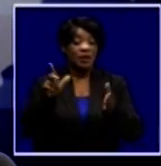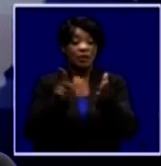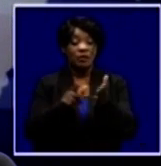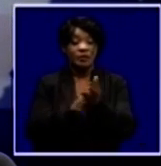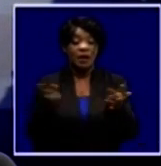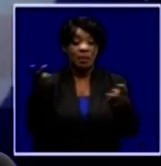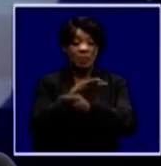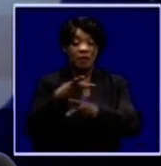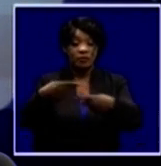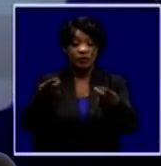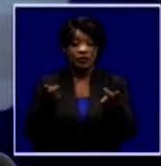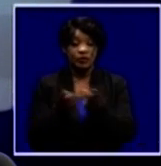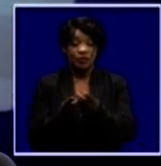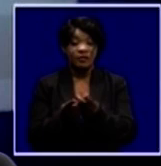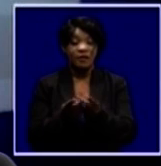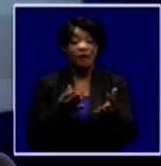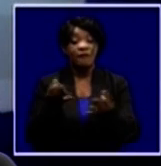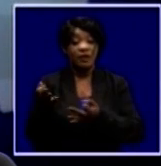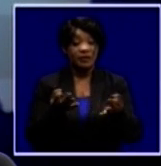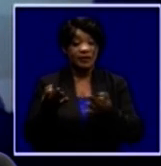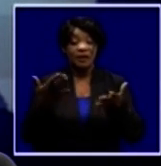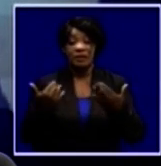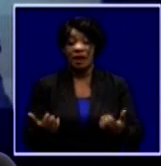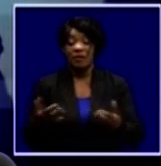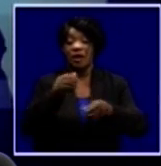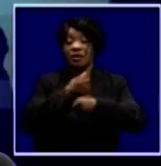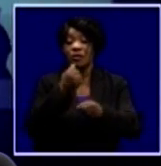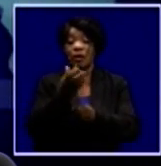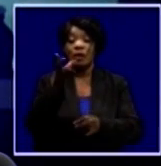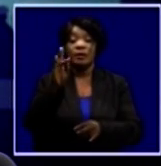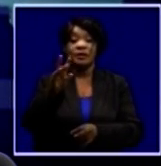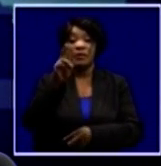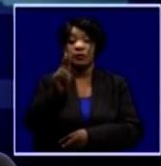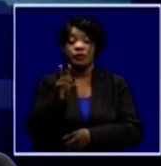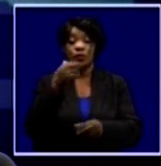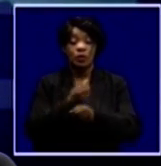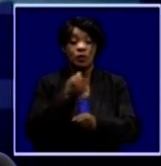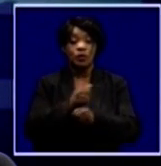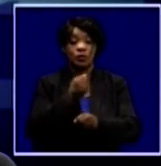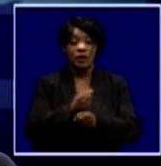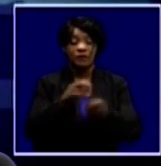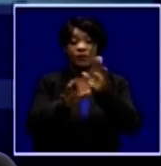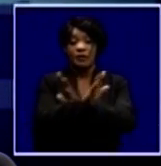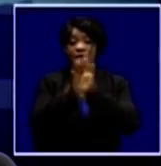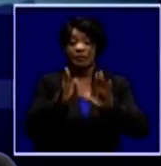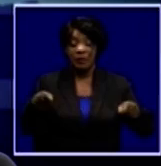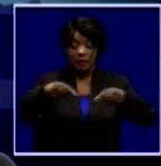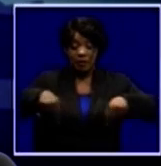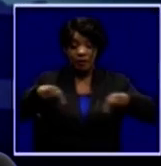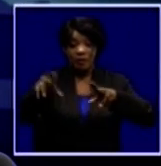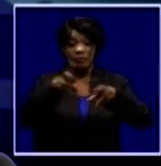South Multi-Facility Economic Zone, has so far created 72 direct jobs for the local people and a